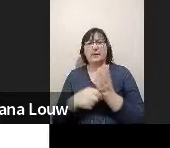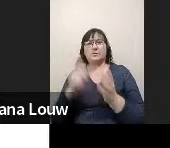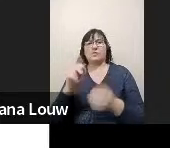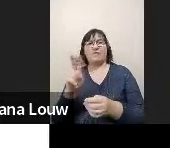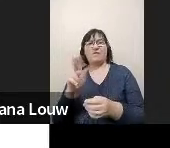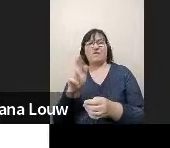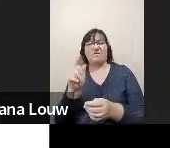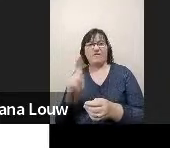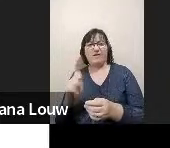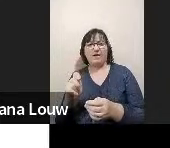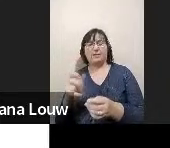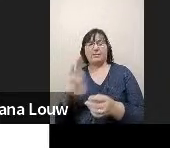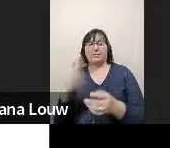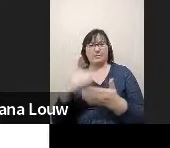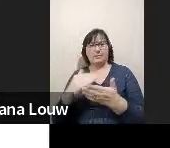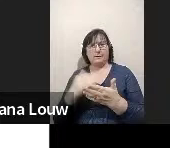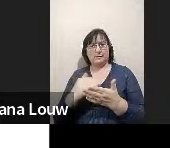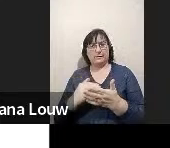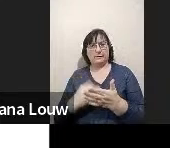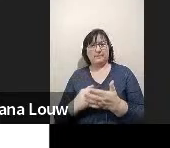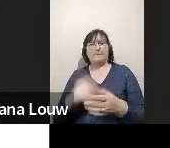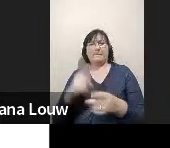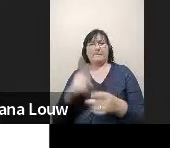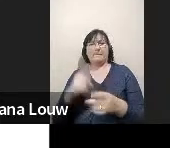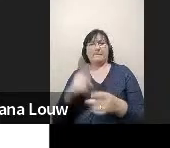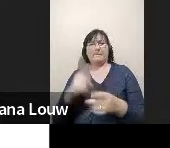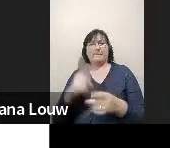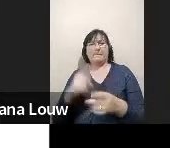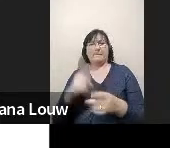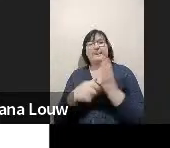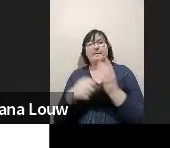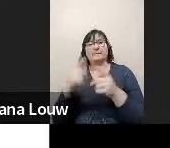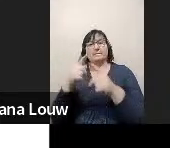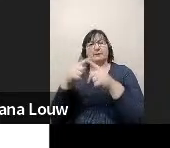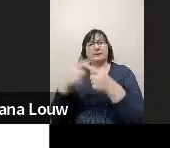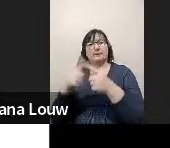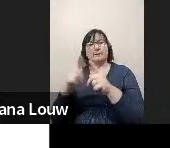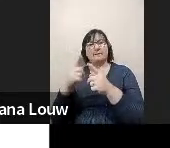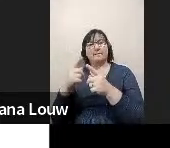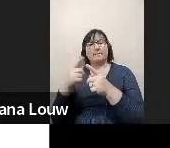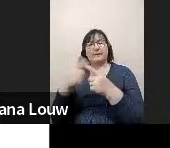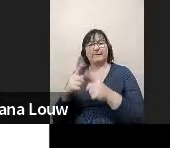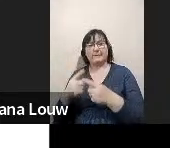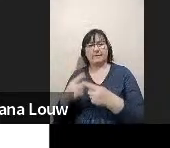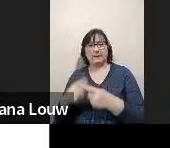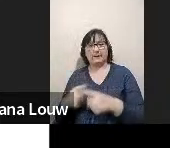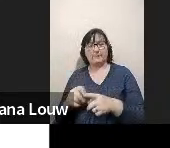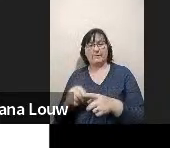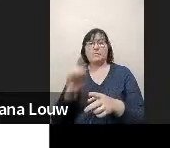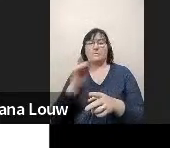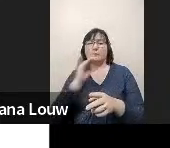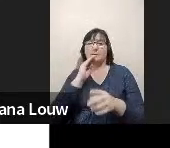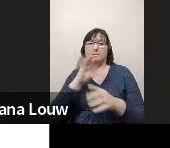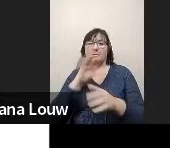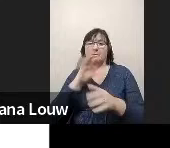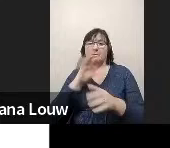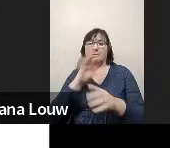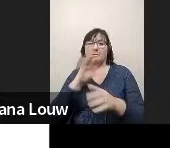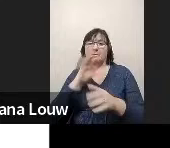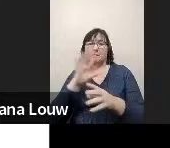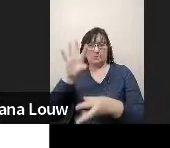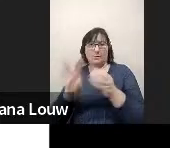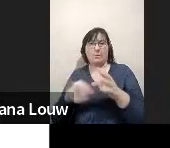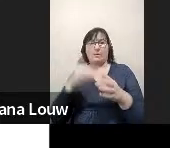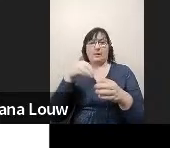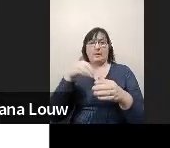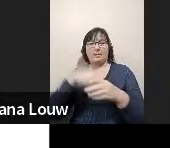all the tax type housed under one. So it's very important that these steps are followed and these checks are done. The reason